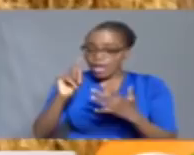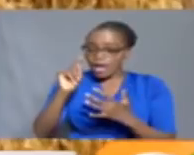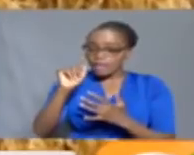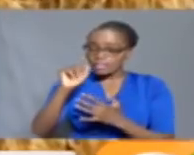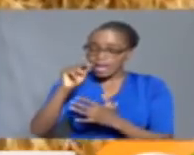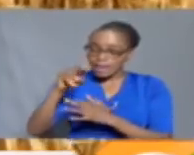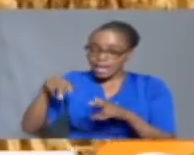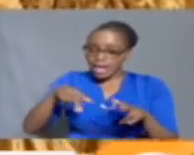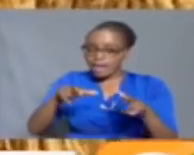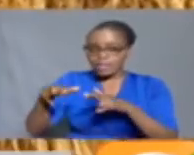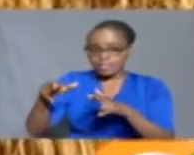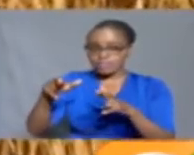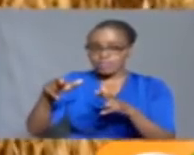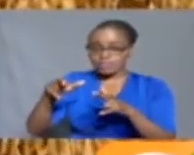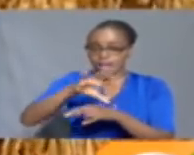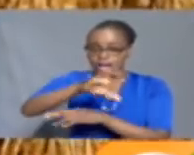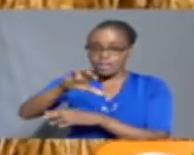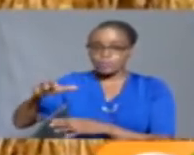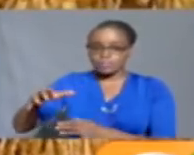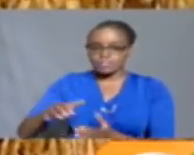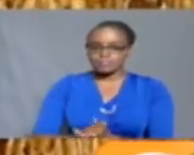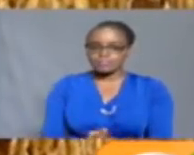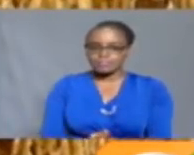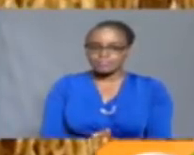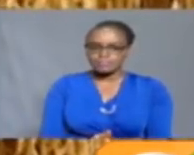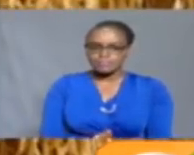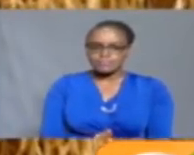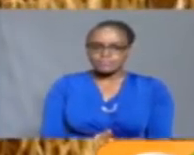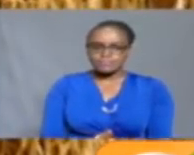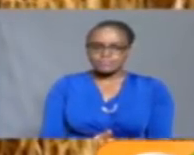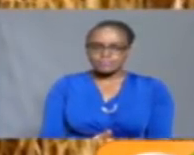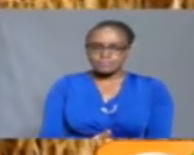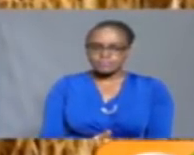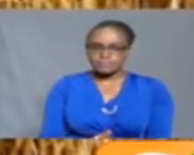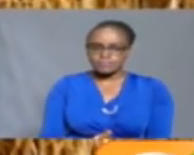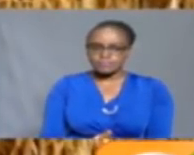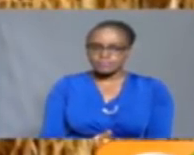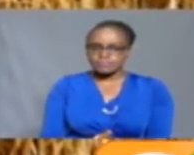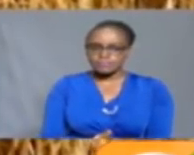County. Stephen Letoo reporting for Citizen Television from Tana River County.